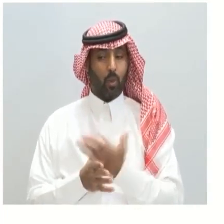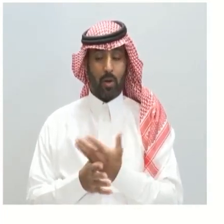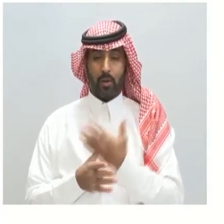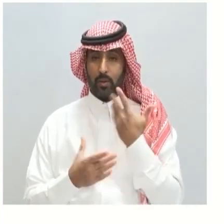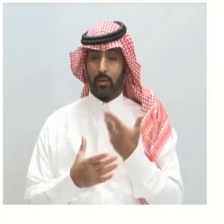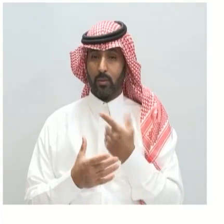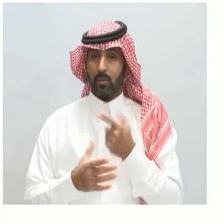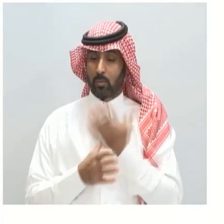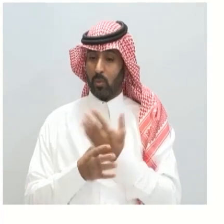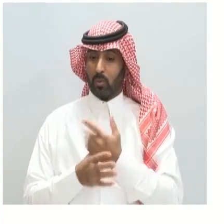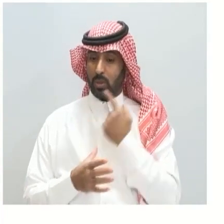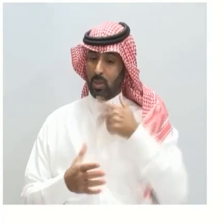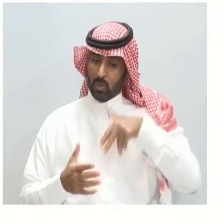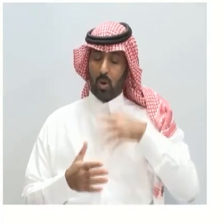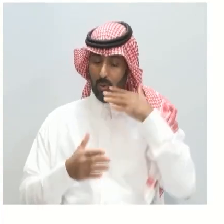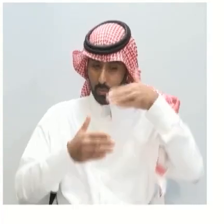So